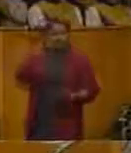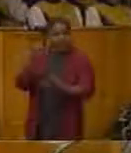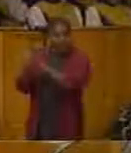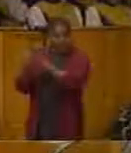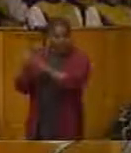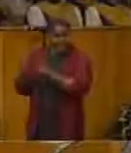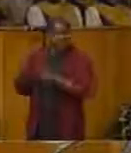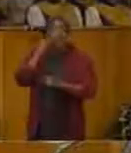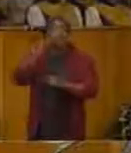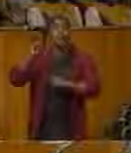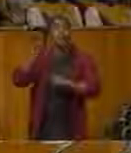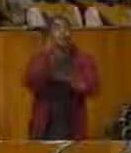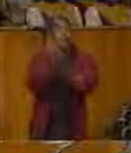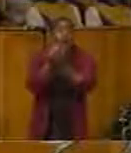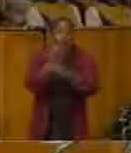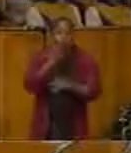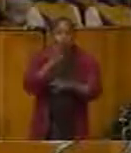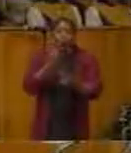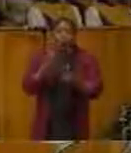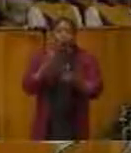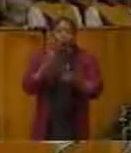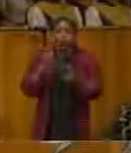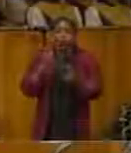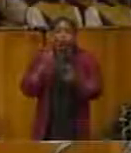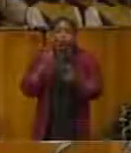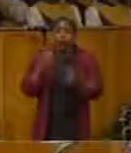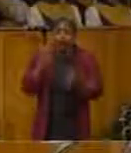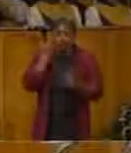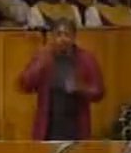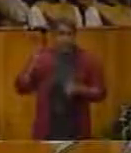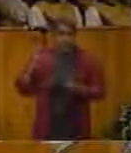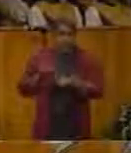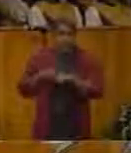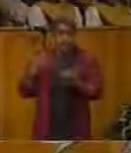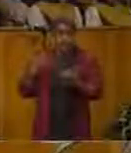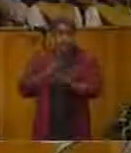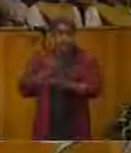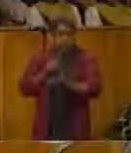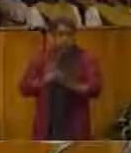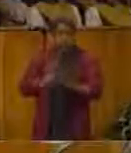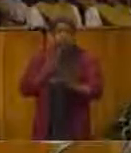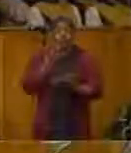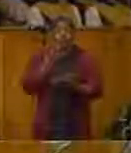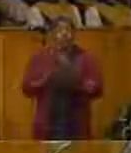And if it's your first money, you're probably wearing all of it right now.